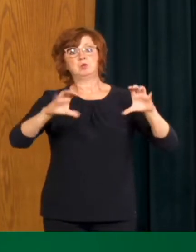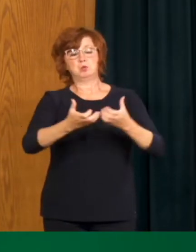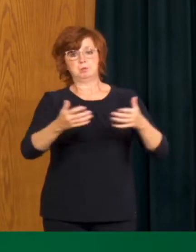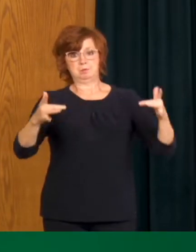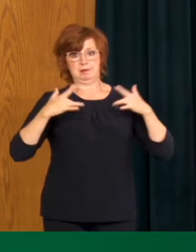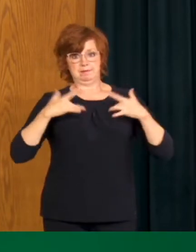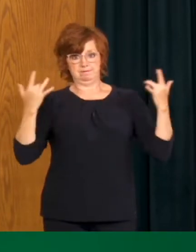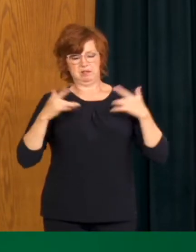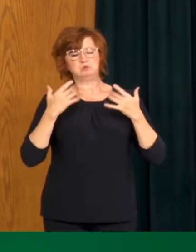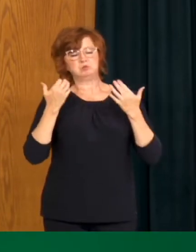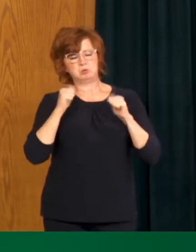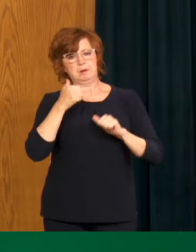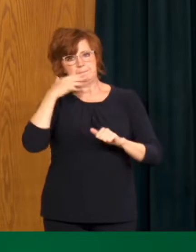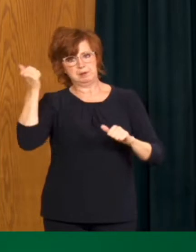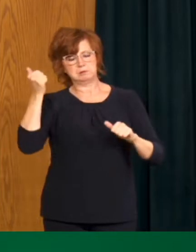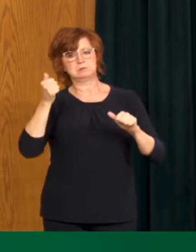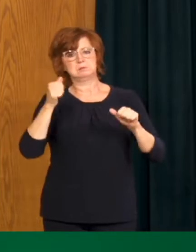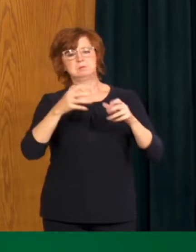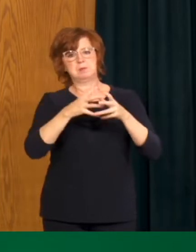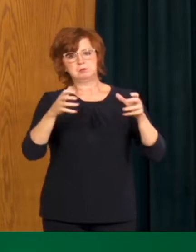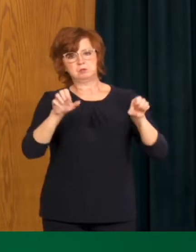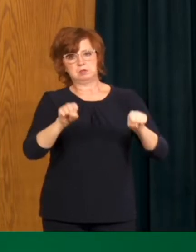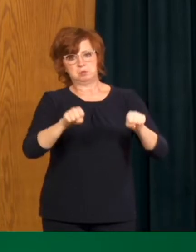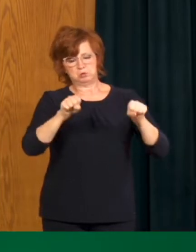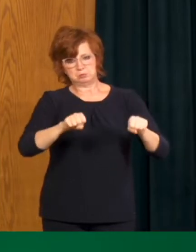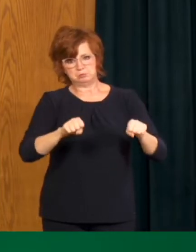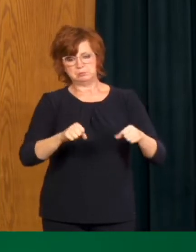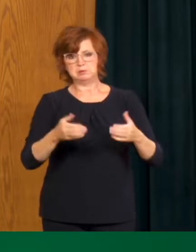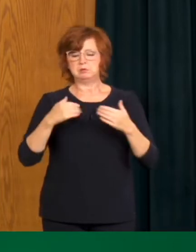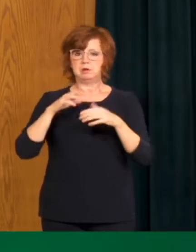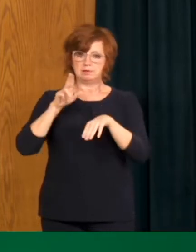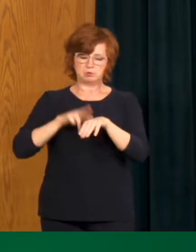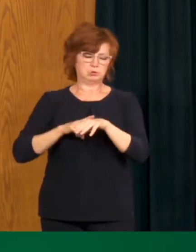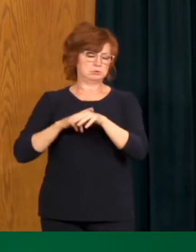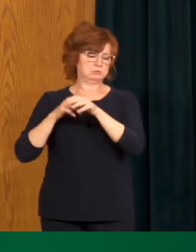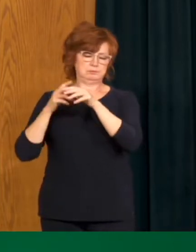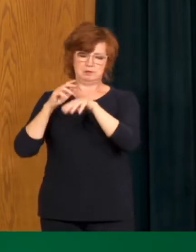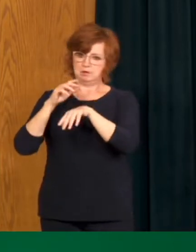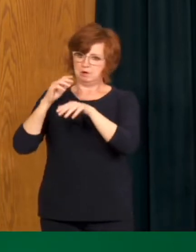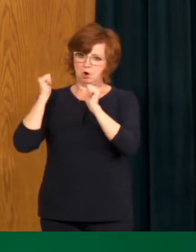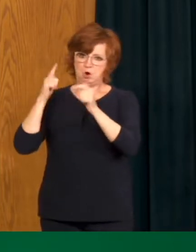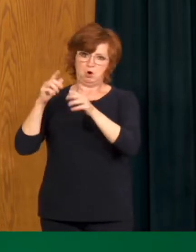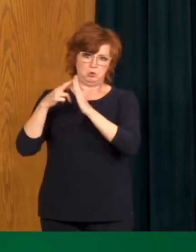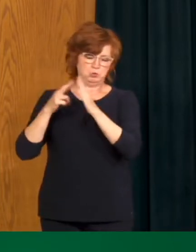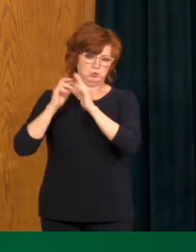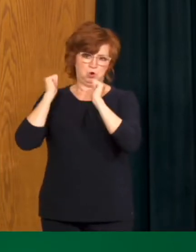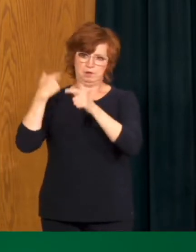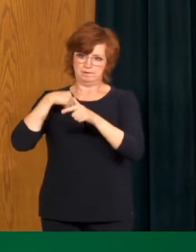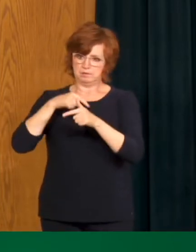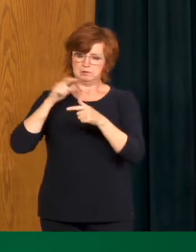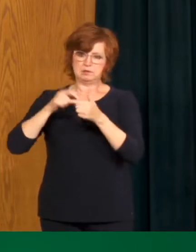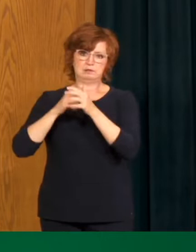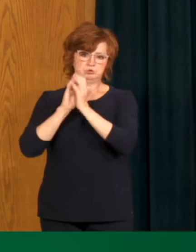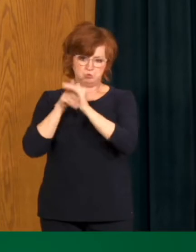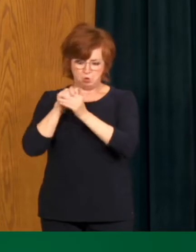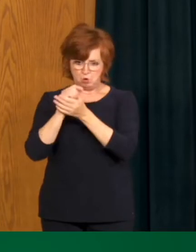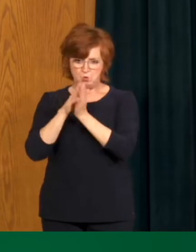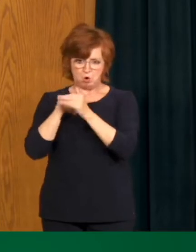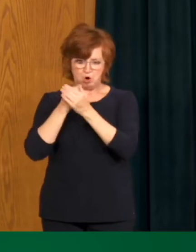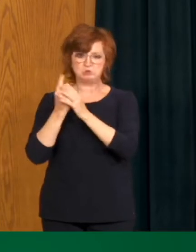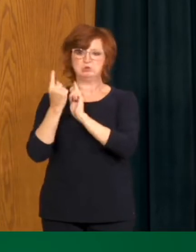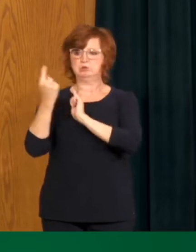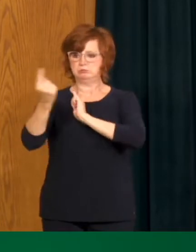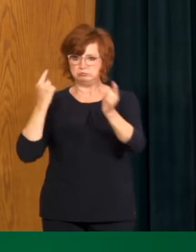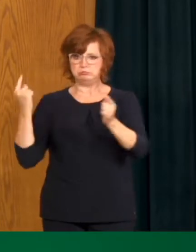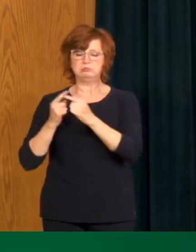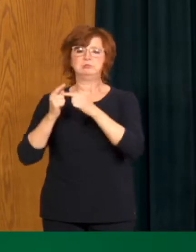in addition to all of the other good practices that we should all be following, like physical distancing, washing our hands often, and wearing a mask when